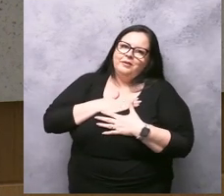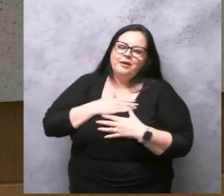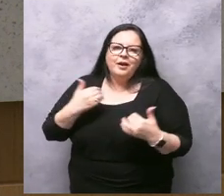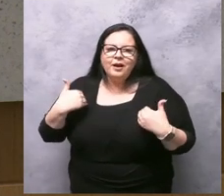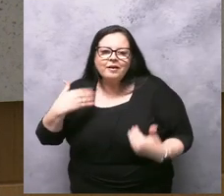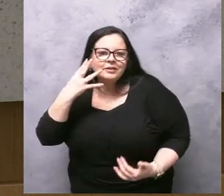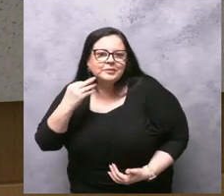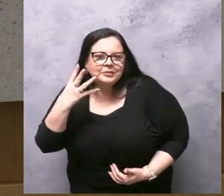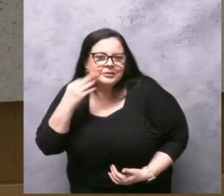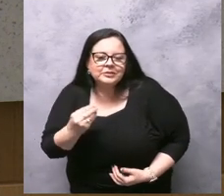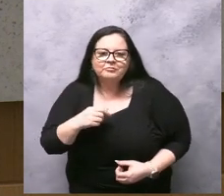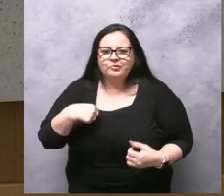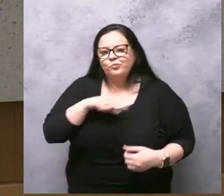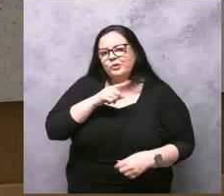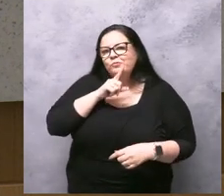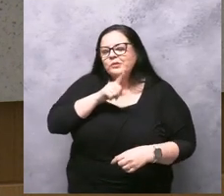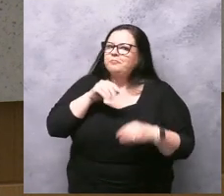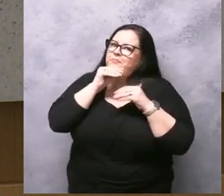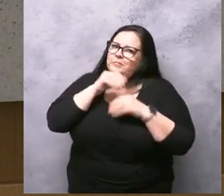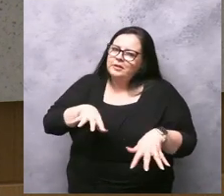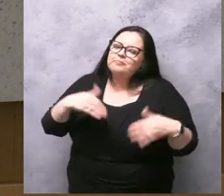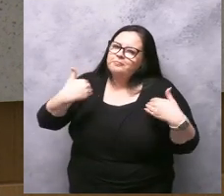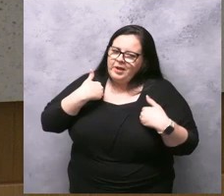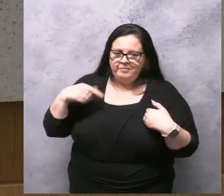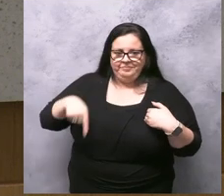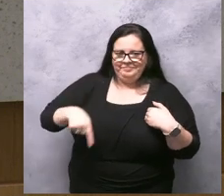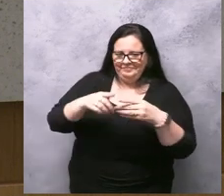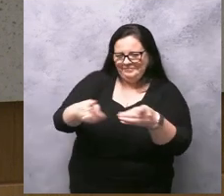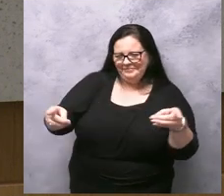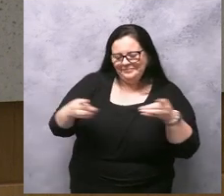that experience, and we're blessed to have those people in our district.